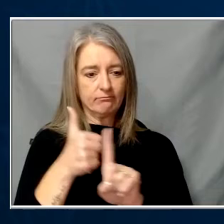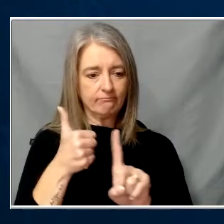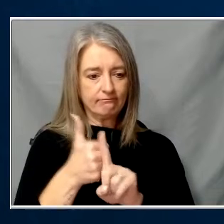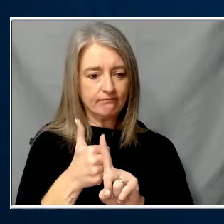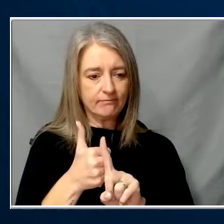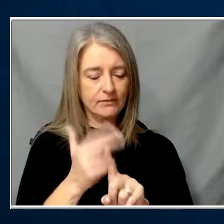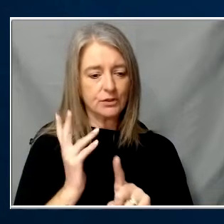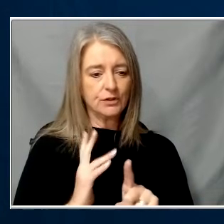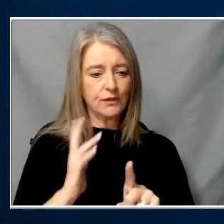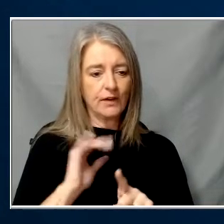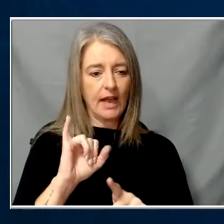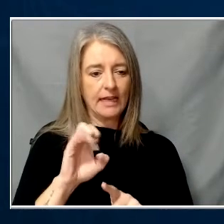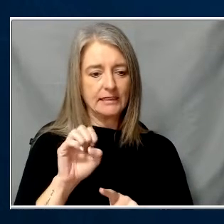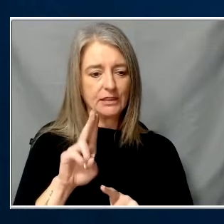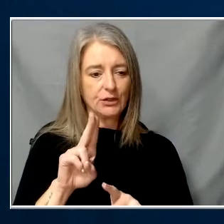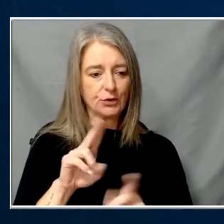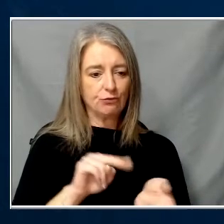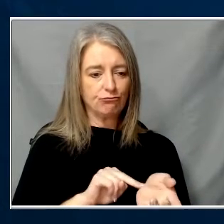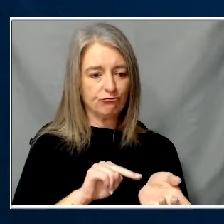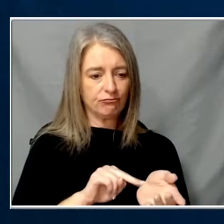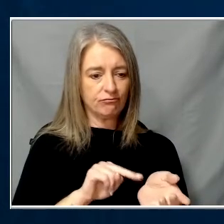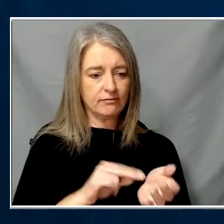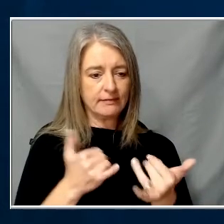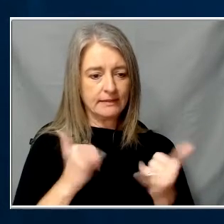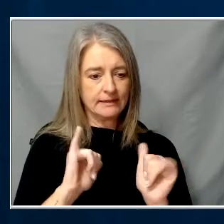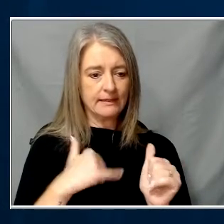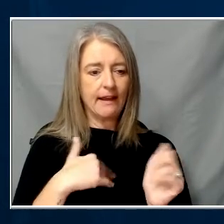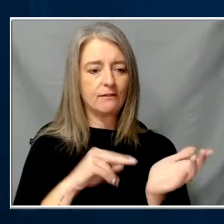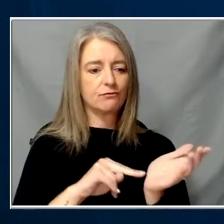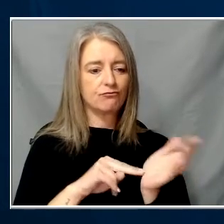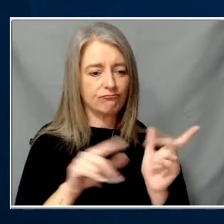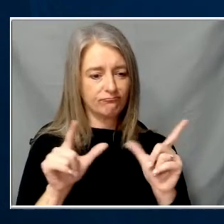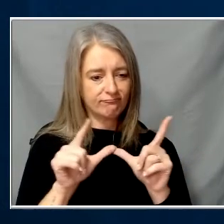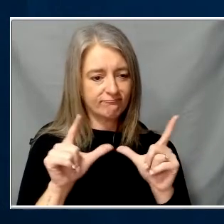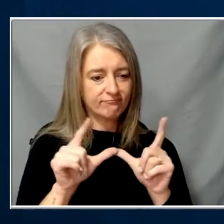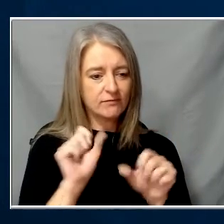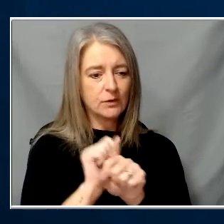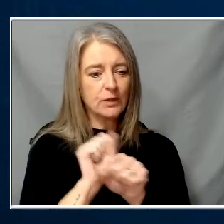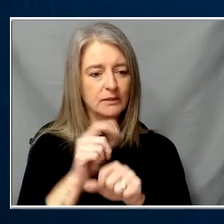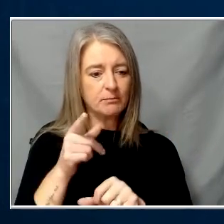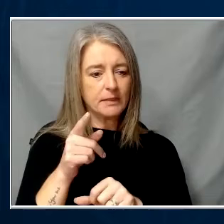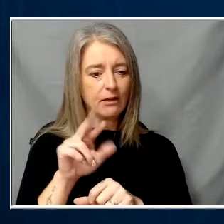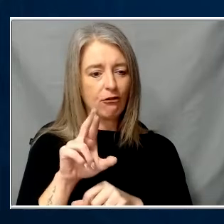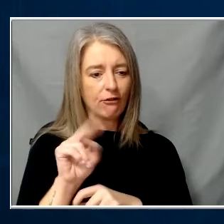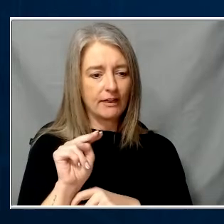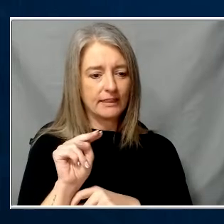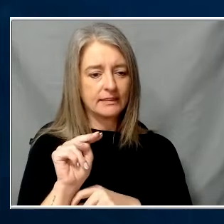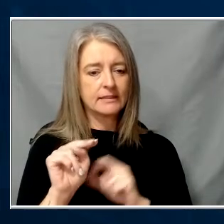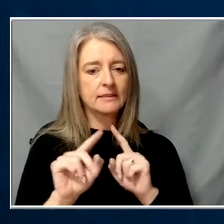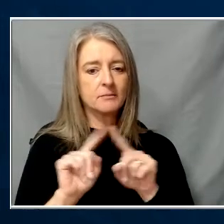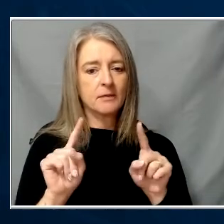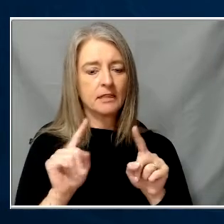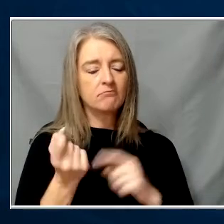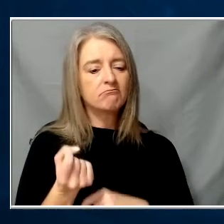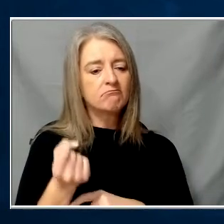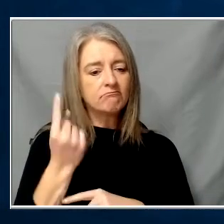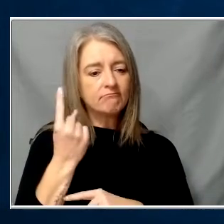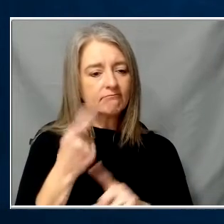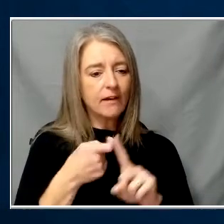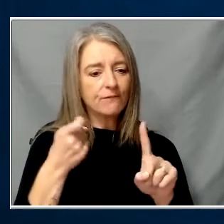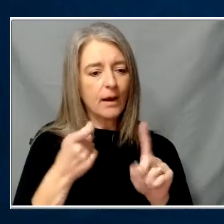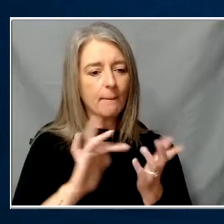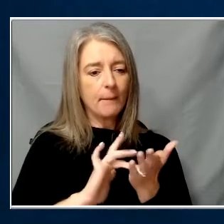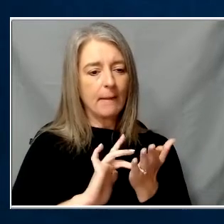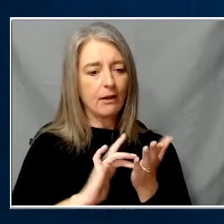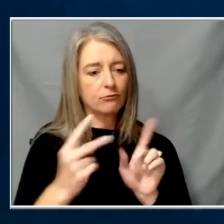former ICU nurse. She still has her nursing license and works PRN, but she understands it from the medical side,